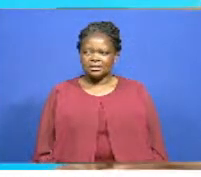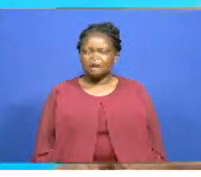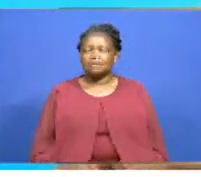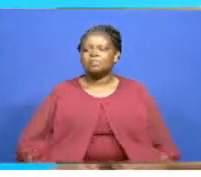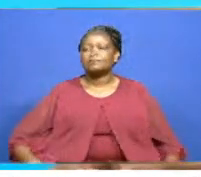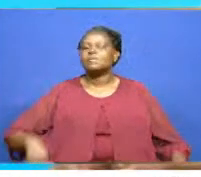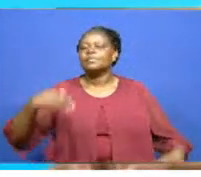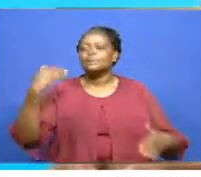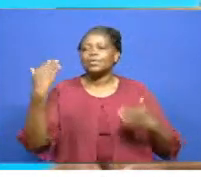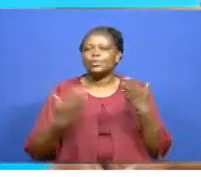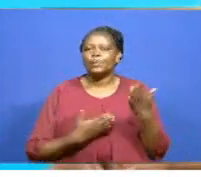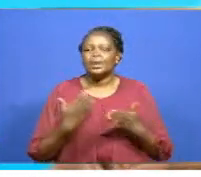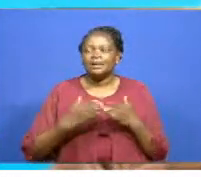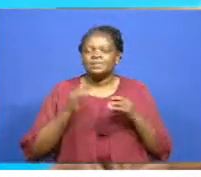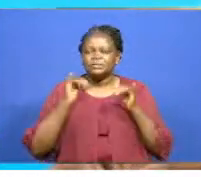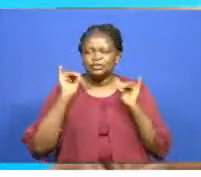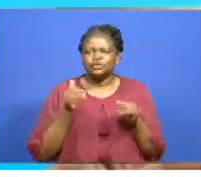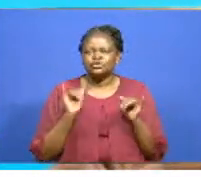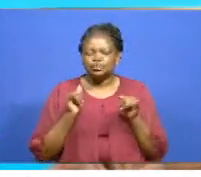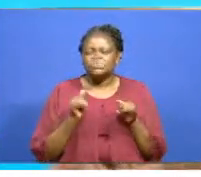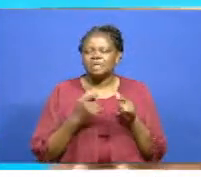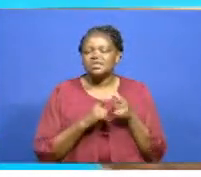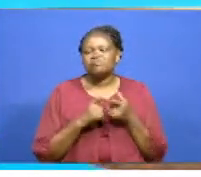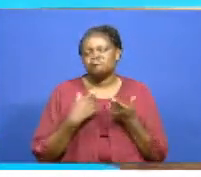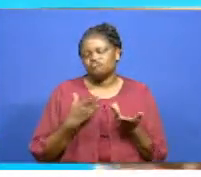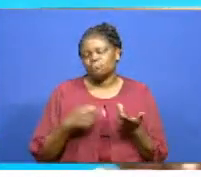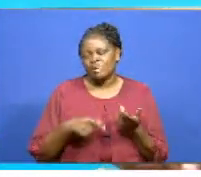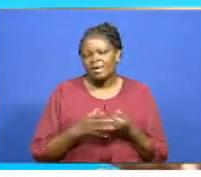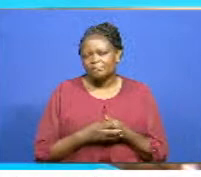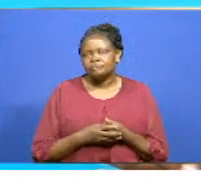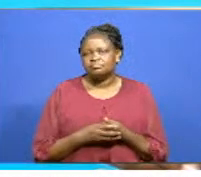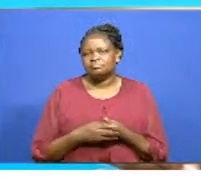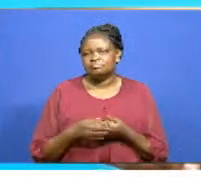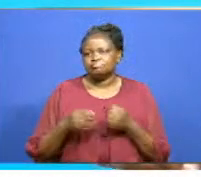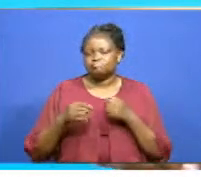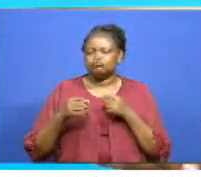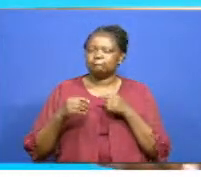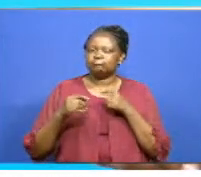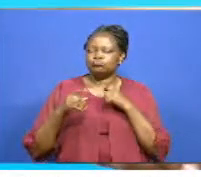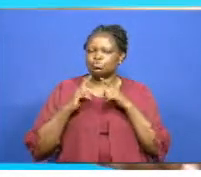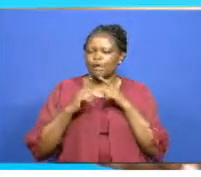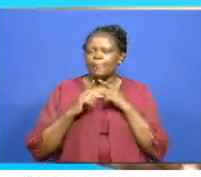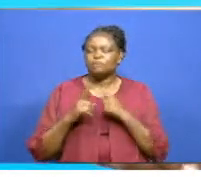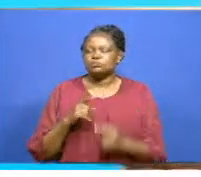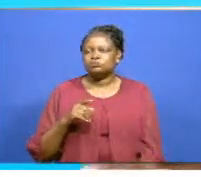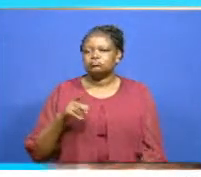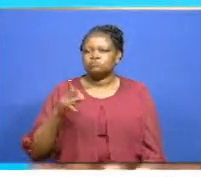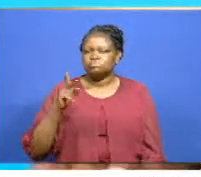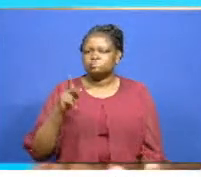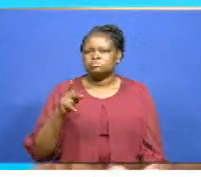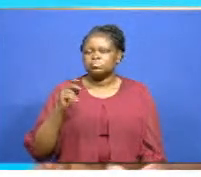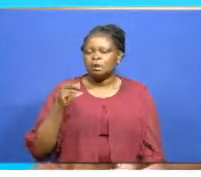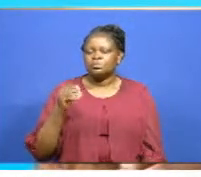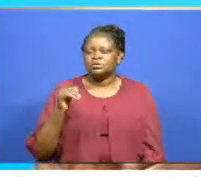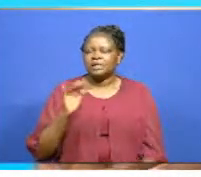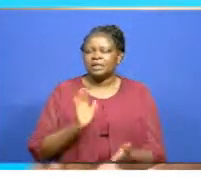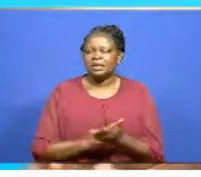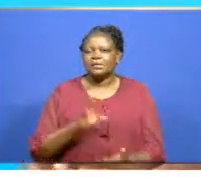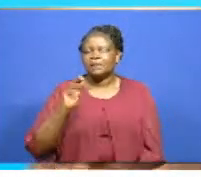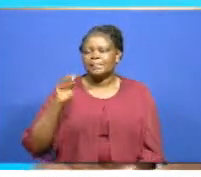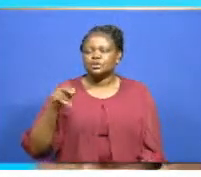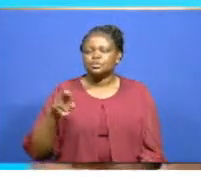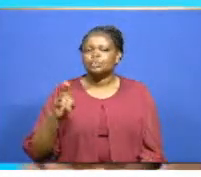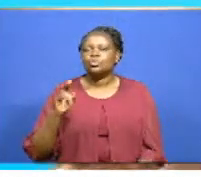Welcome back. This is News Check, and we are looking at the Kabuchai and Matungu by-elections scheduled for